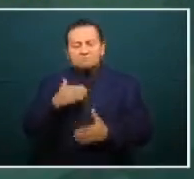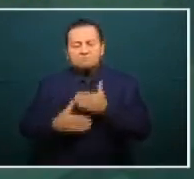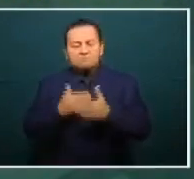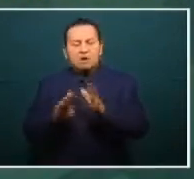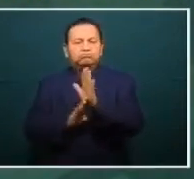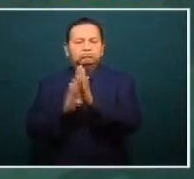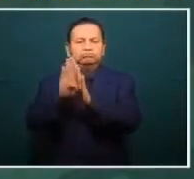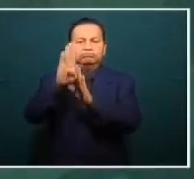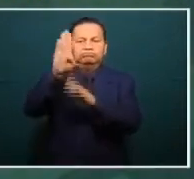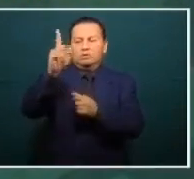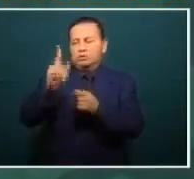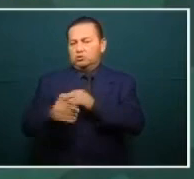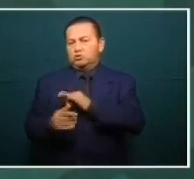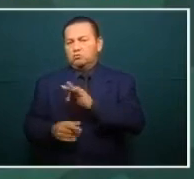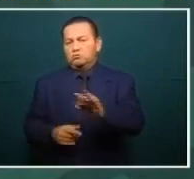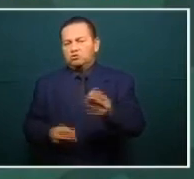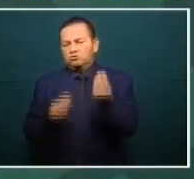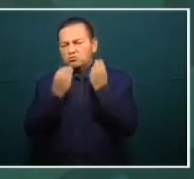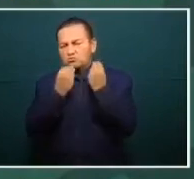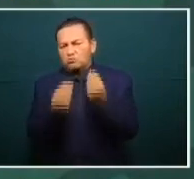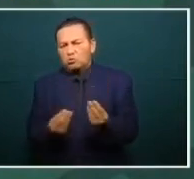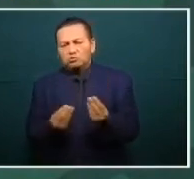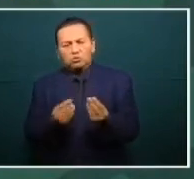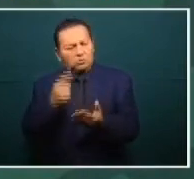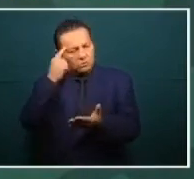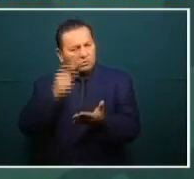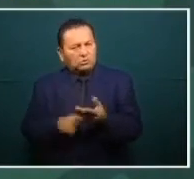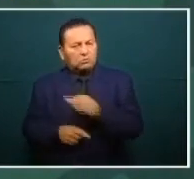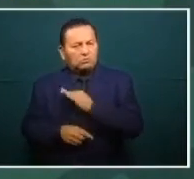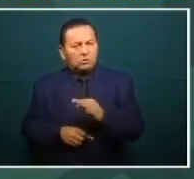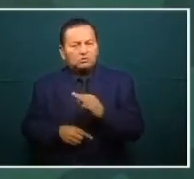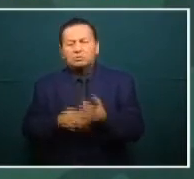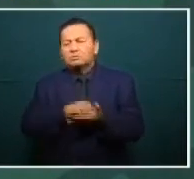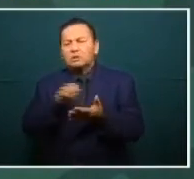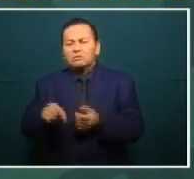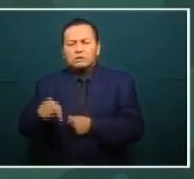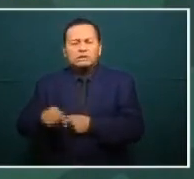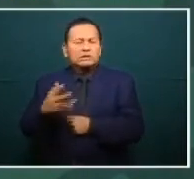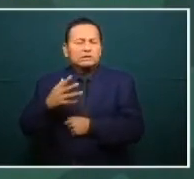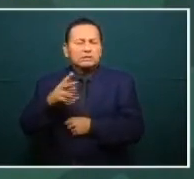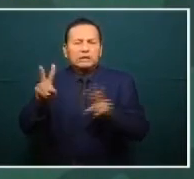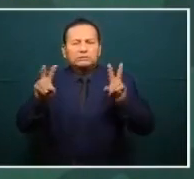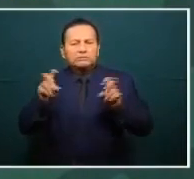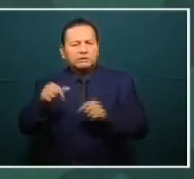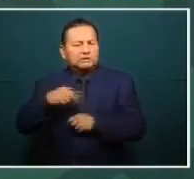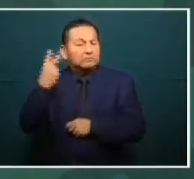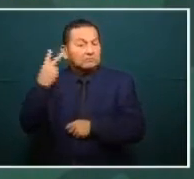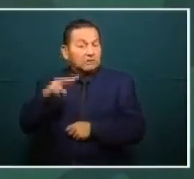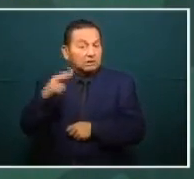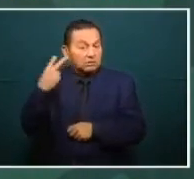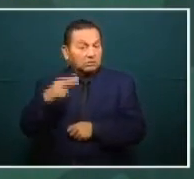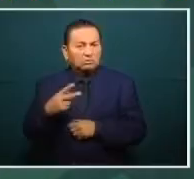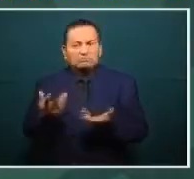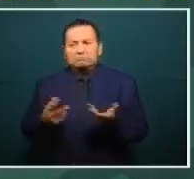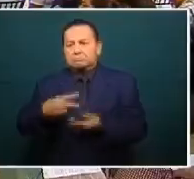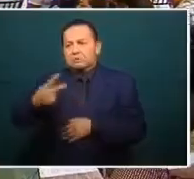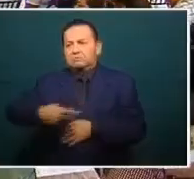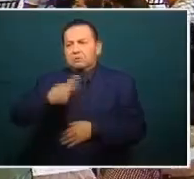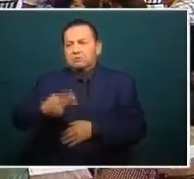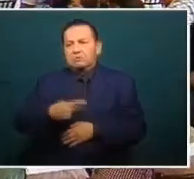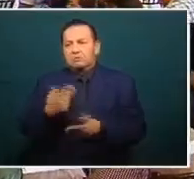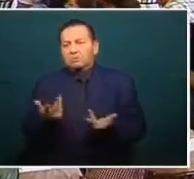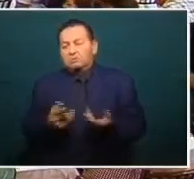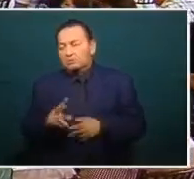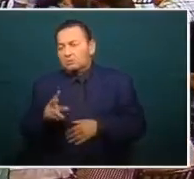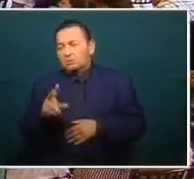there's no corruption in Mexico, we will advance. We will advance very much. In the case of